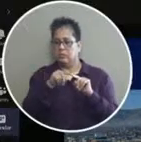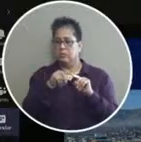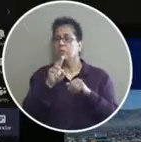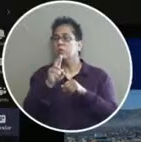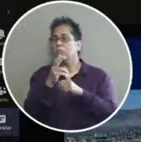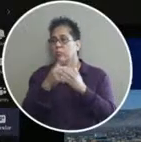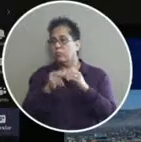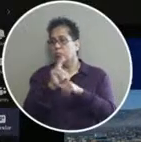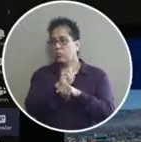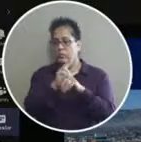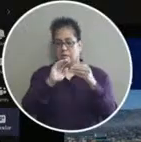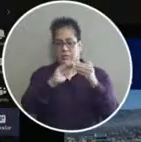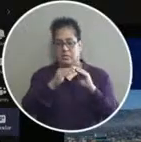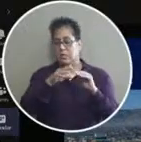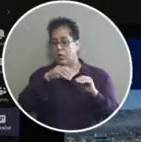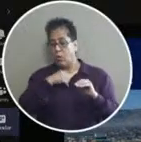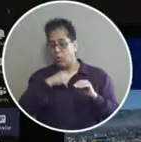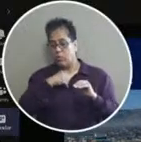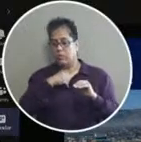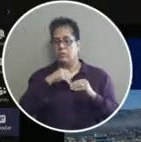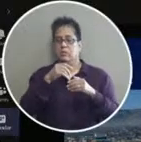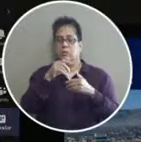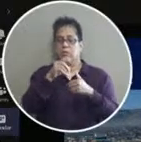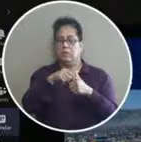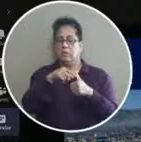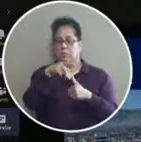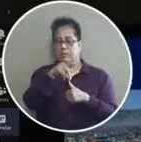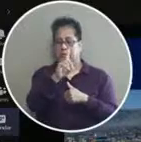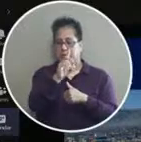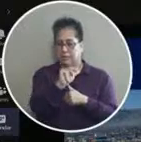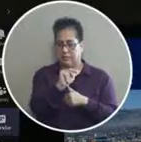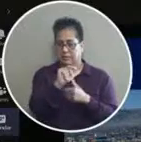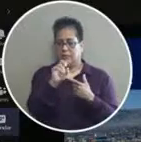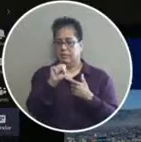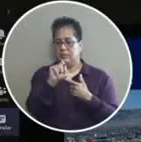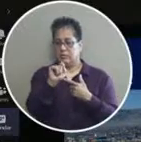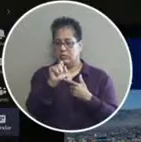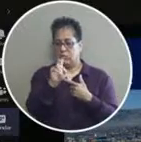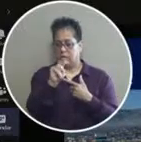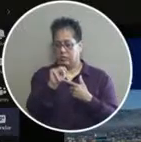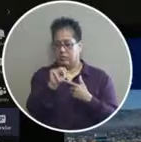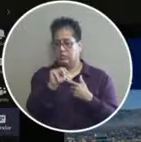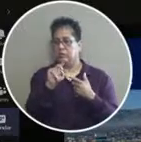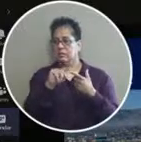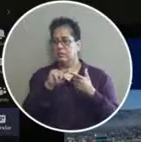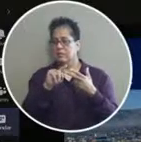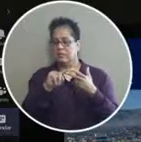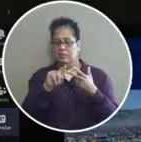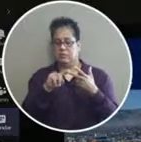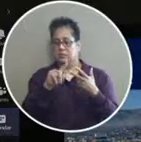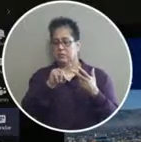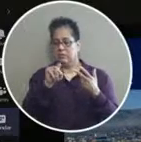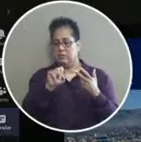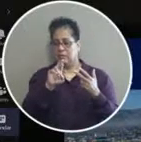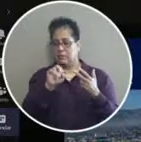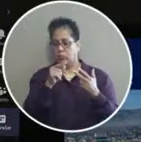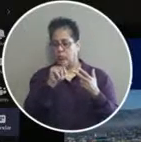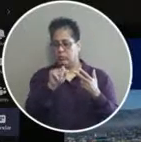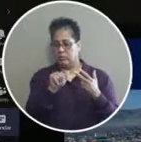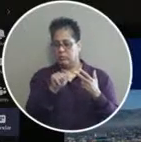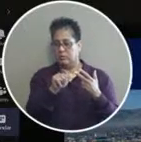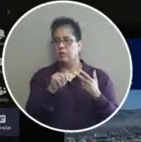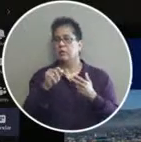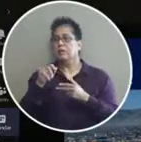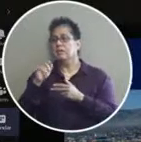folks using our city-owned bridges, PDN, Stanton, and Zaragoza for all 3 modes. So again, people are used to looking at data from Juarez to El Paso from